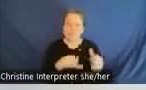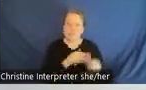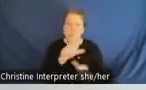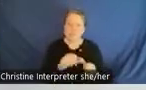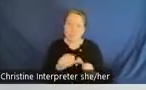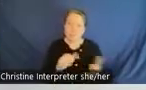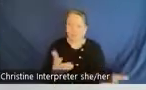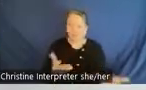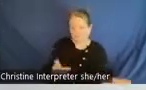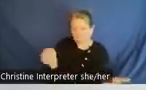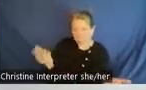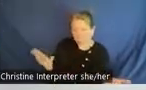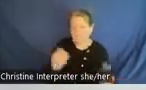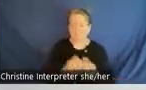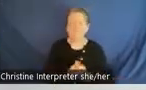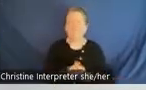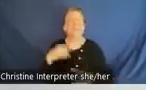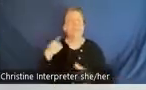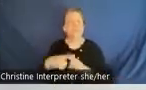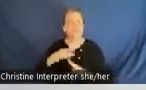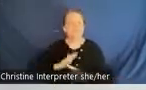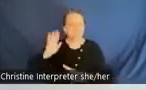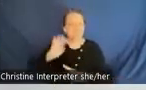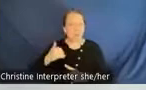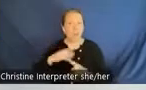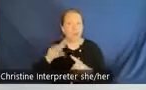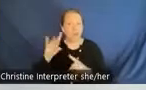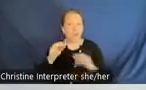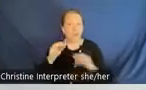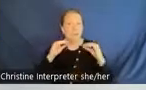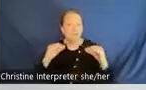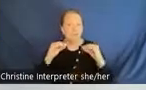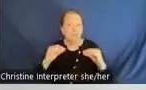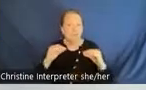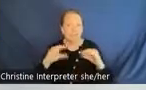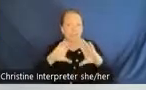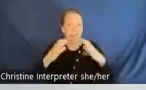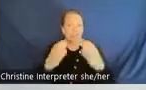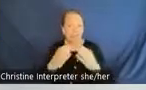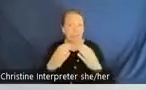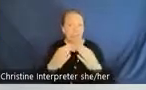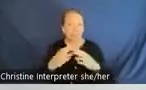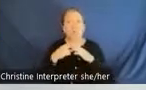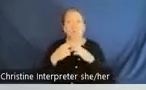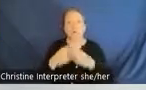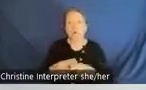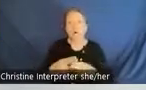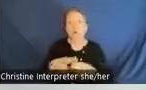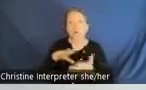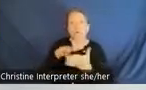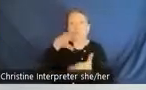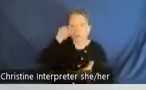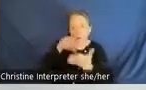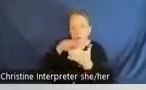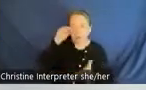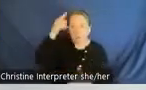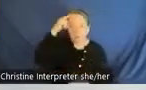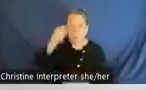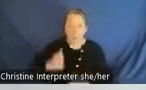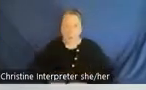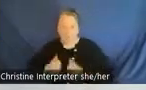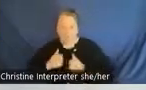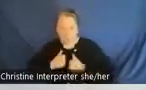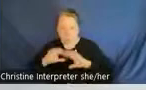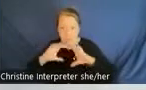And I also used to teach a class called the Learning for Living class, which is people with